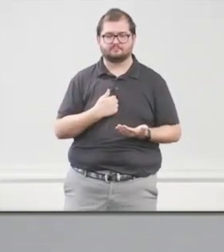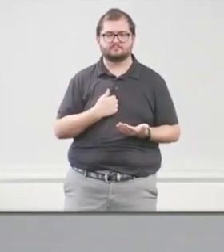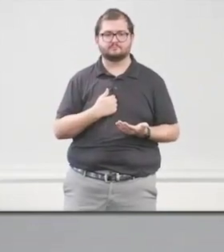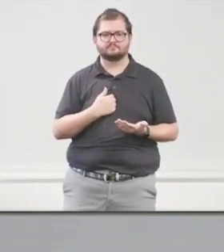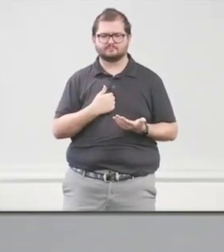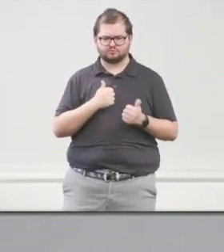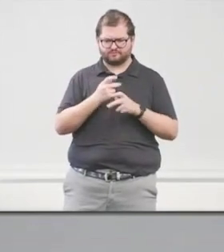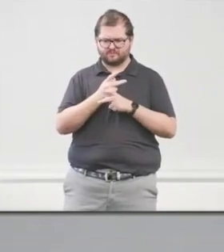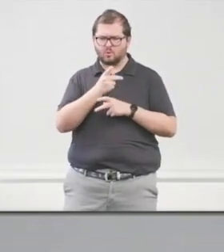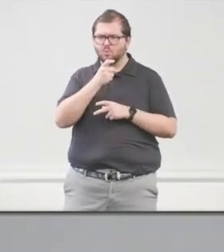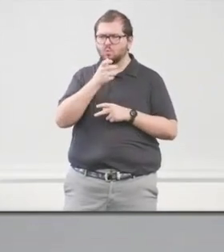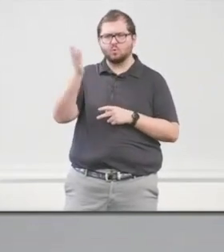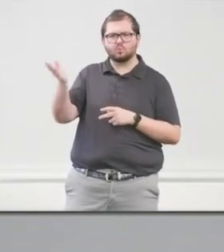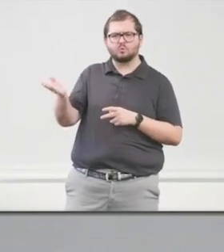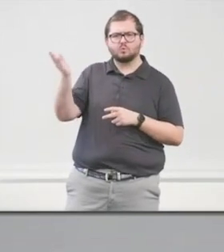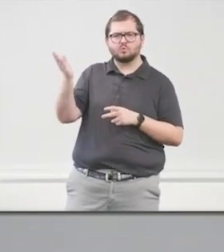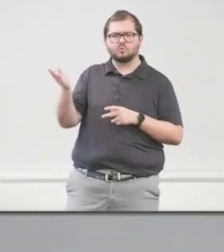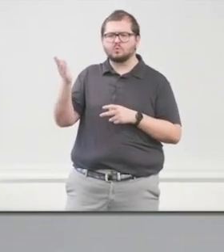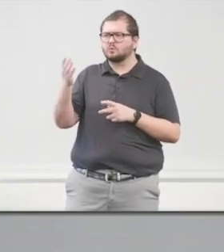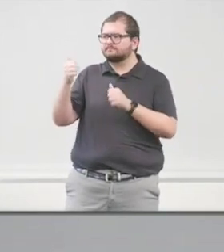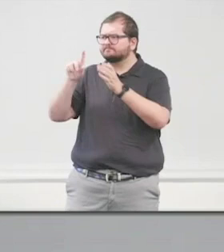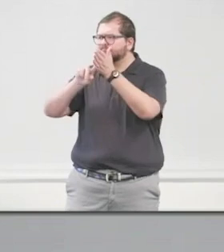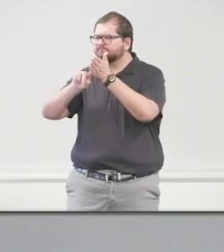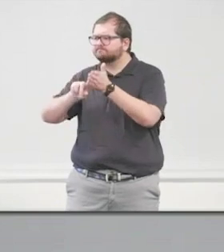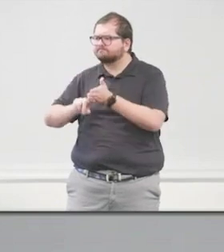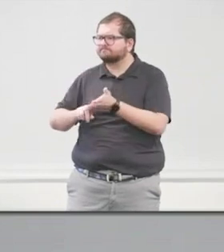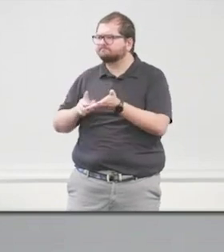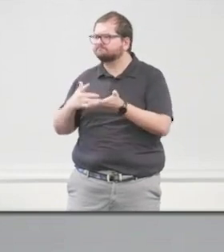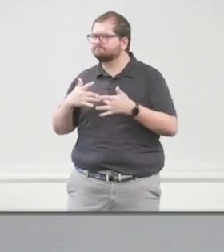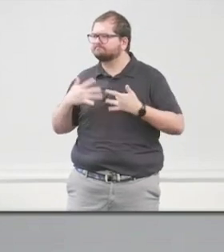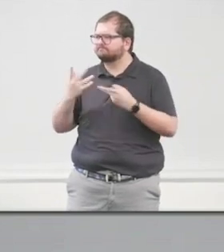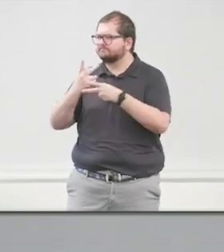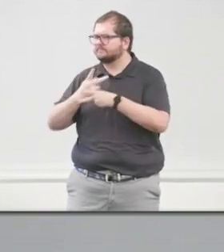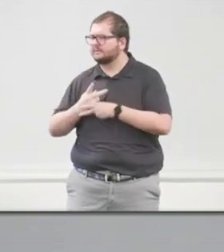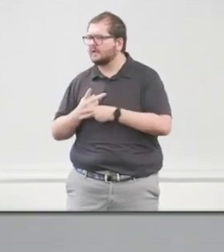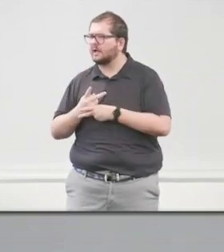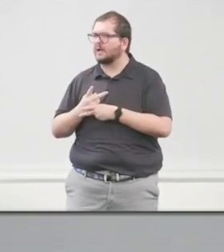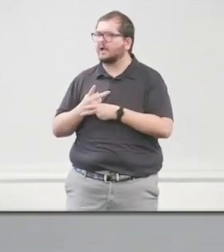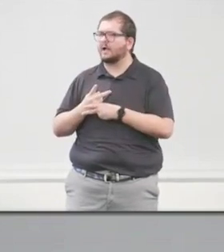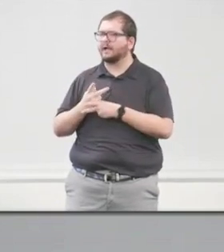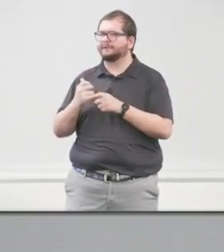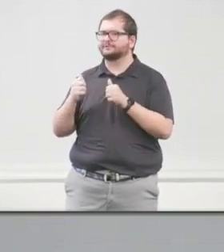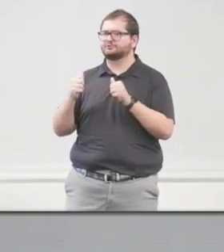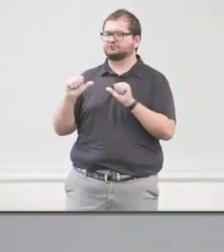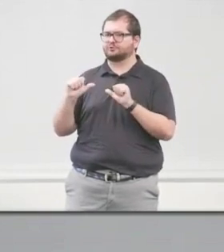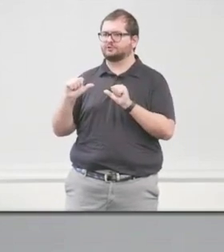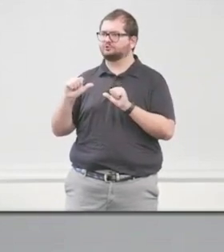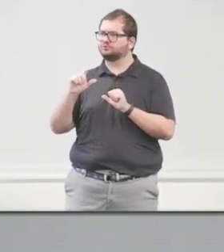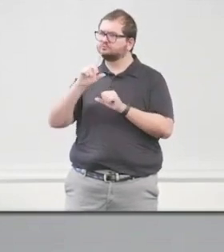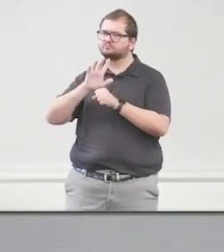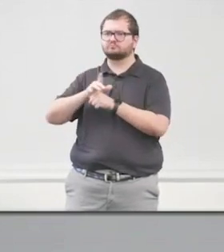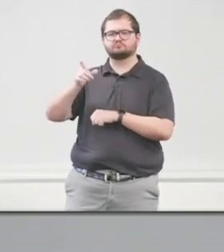who the threat actor is, try to investigate that, and then try to reach a prosecution and hold the threat actors